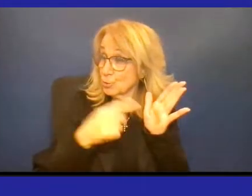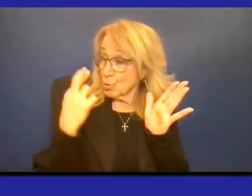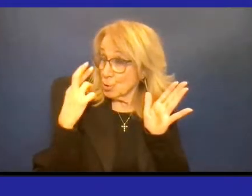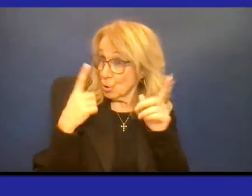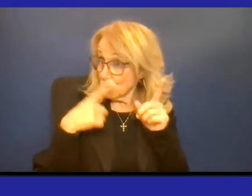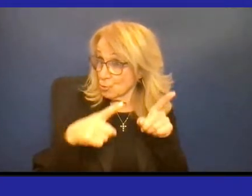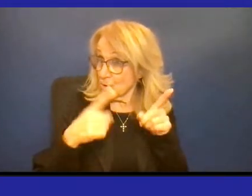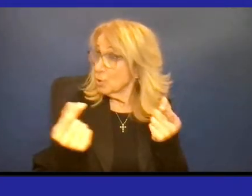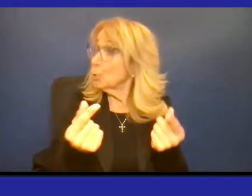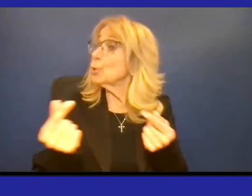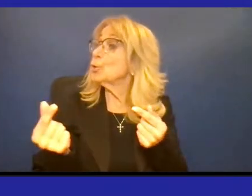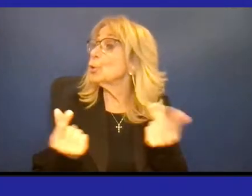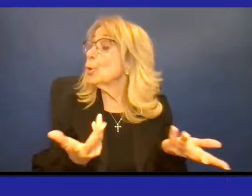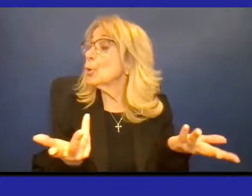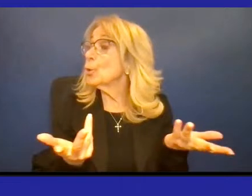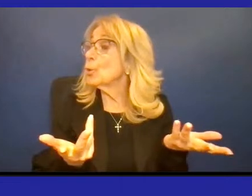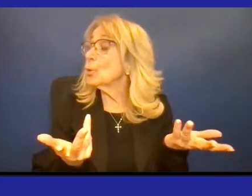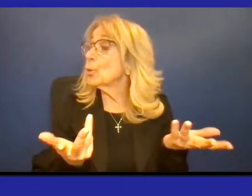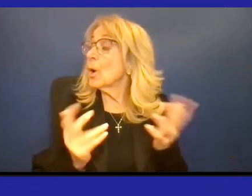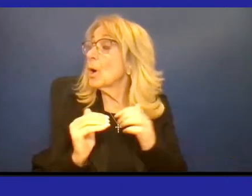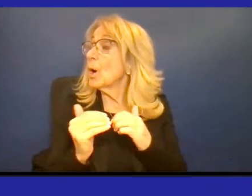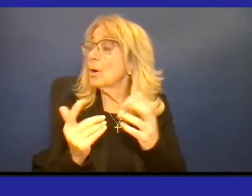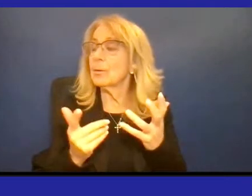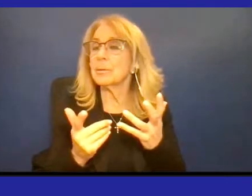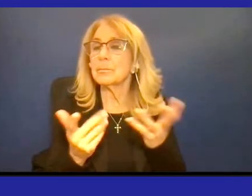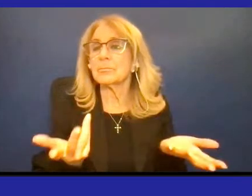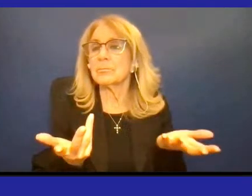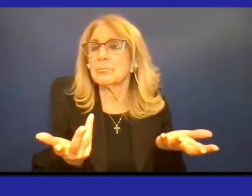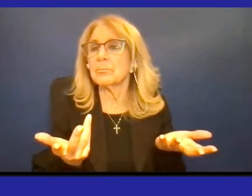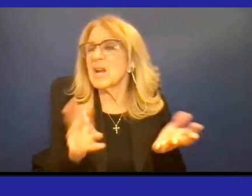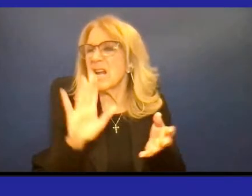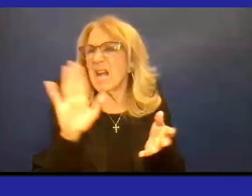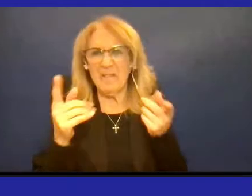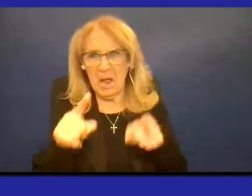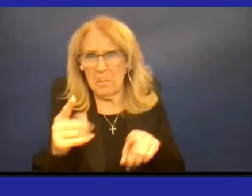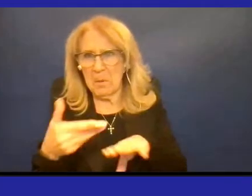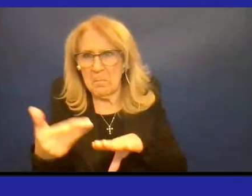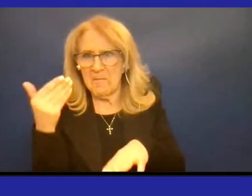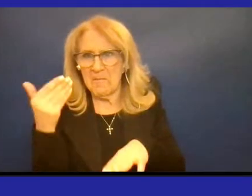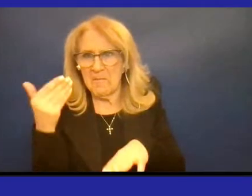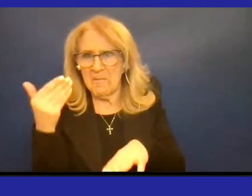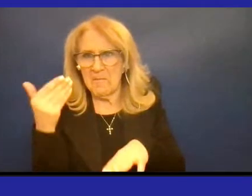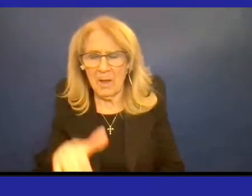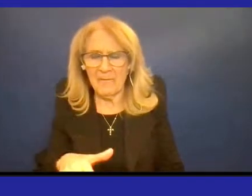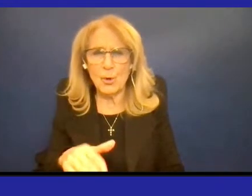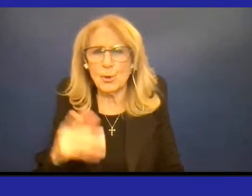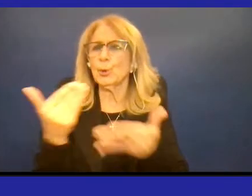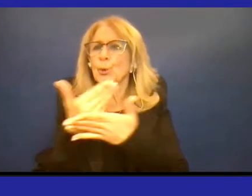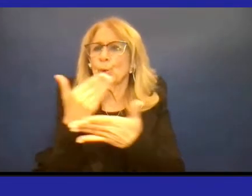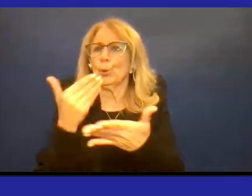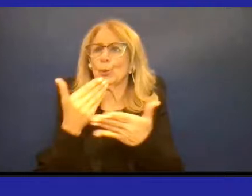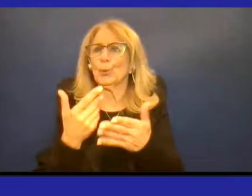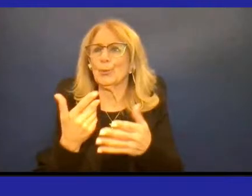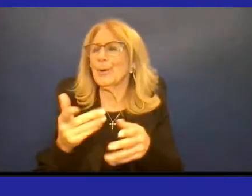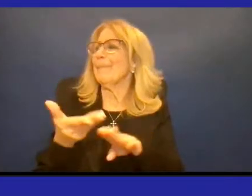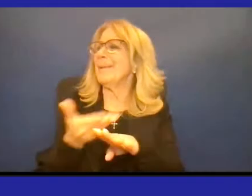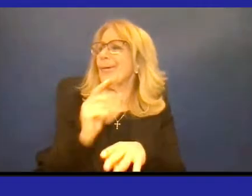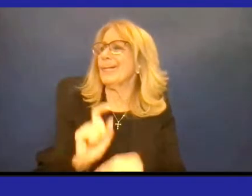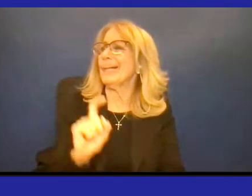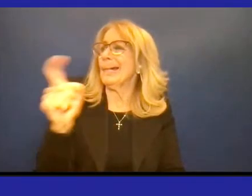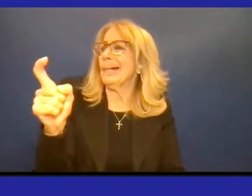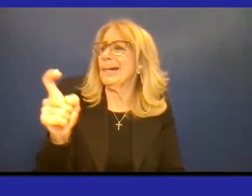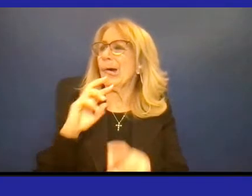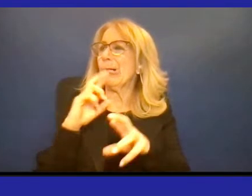to do about it? And so this never happened Yeah. before, right? It was just kind of like, right, here's a report card. Right,